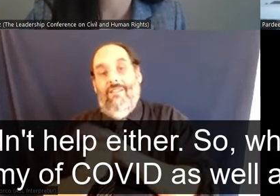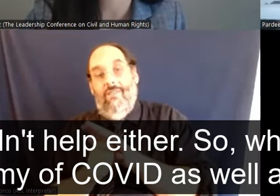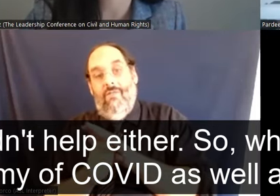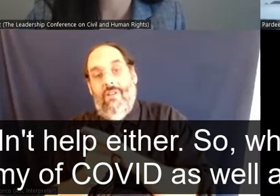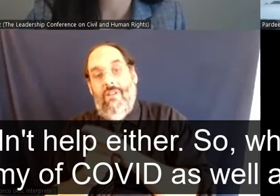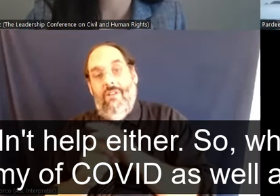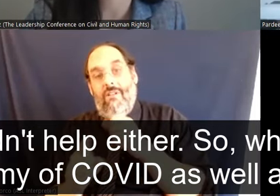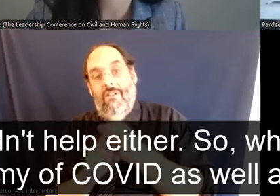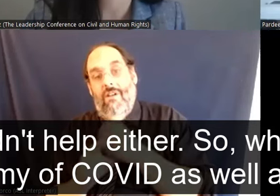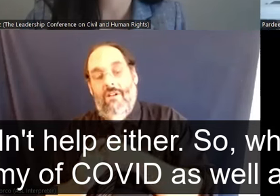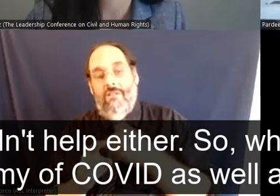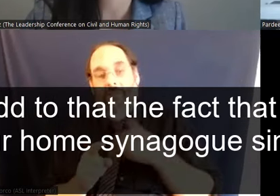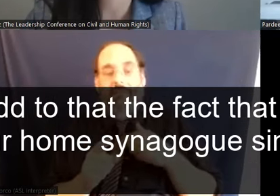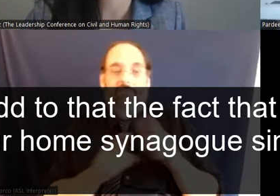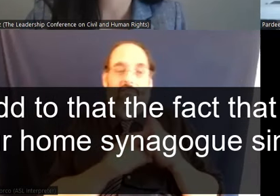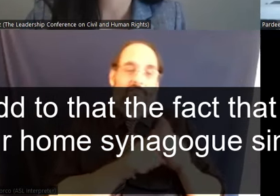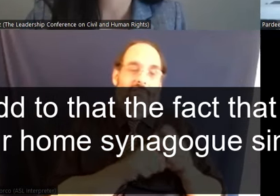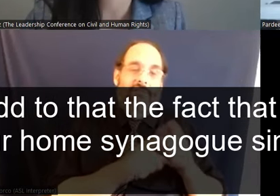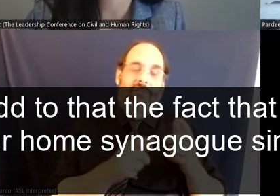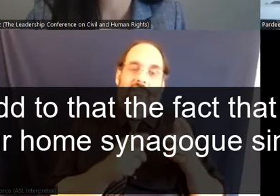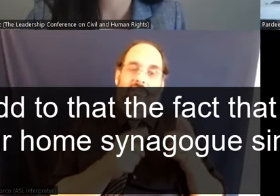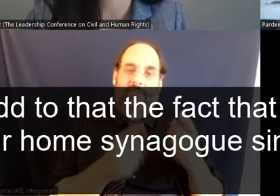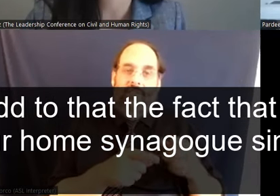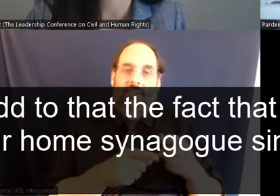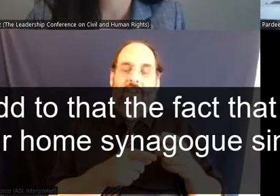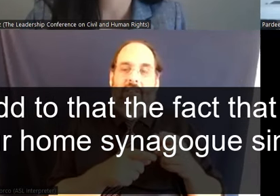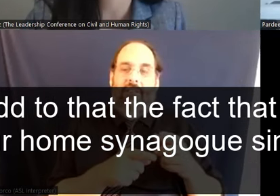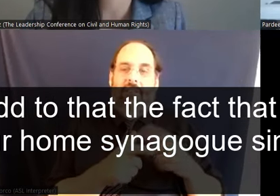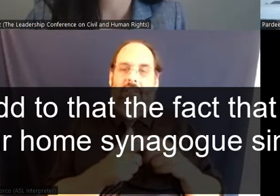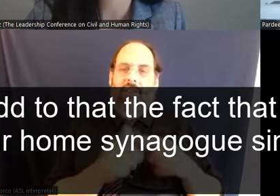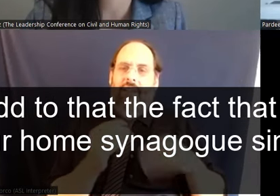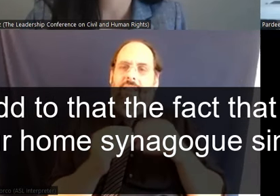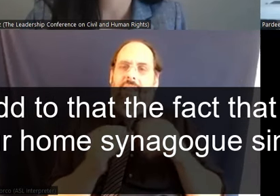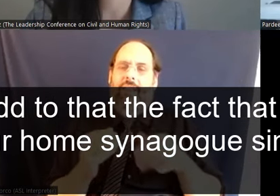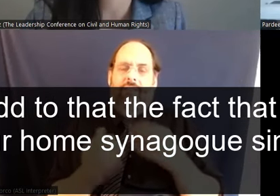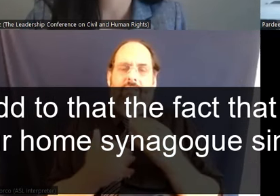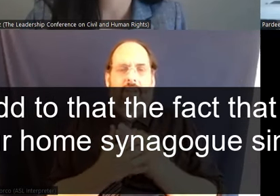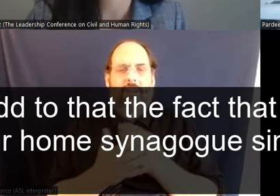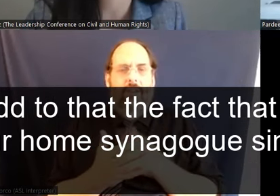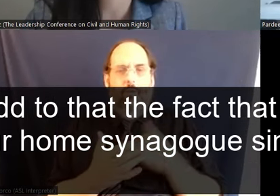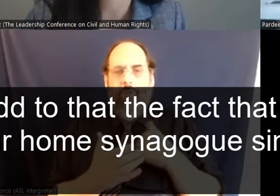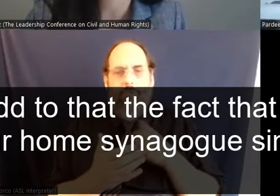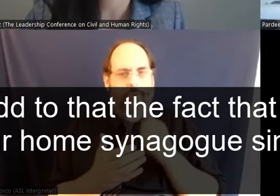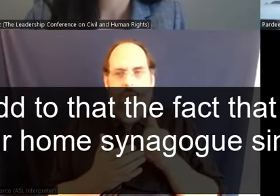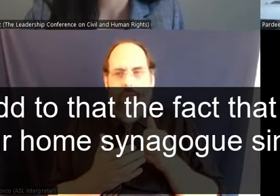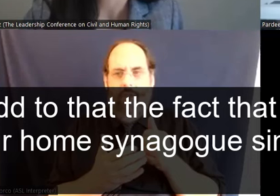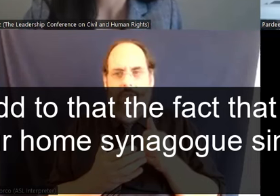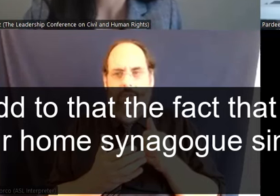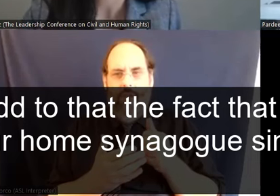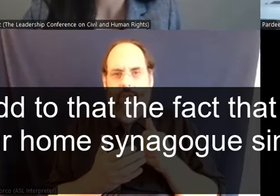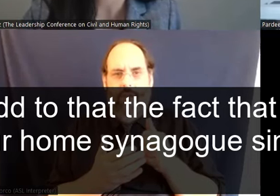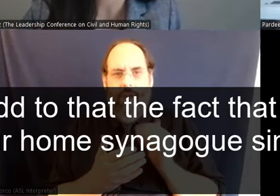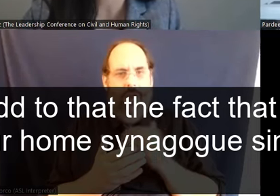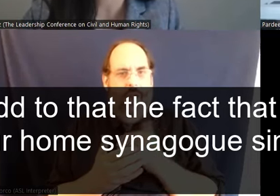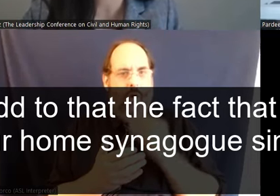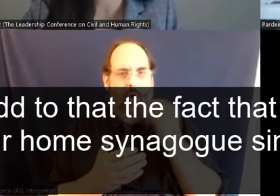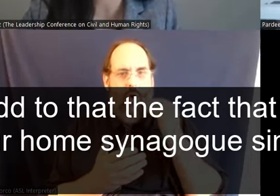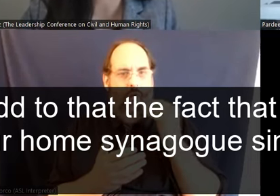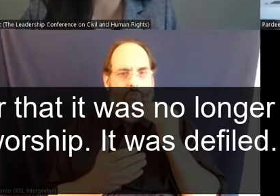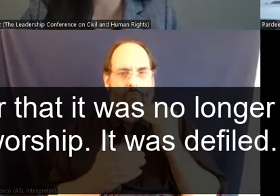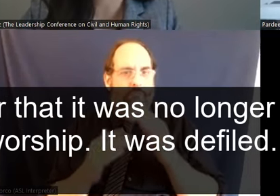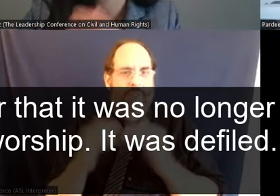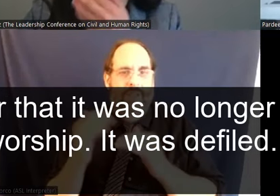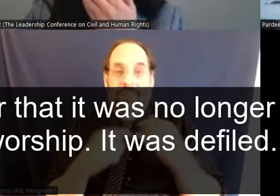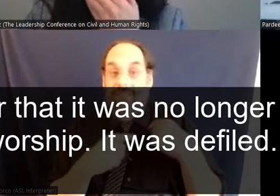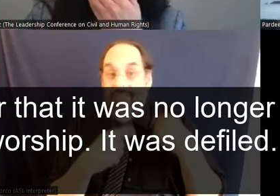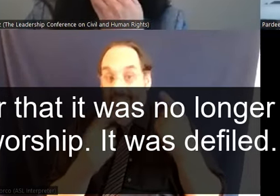well as all of this, and you add to that the fact that we have not been in our home synagogue since the